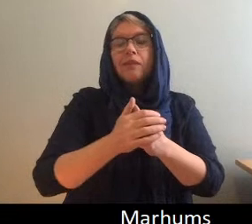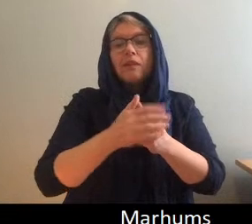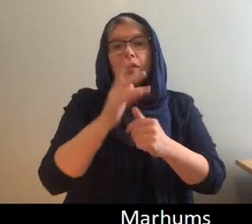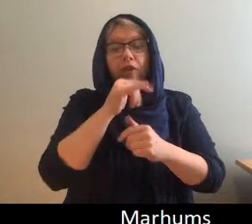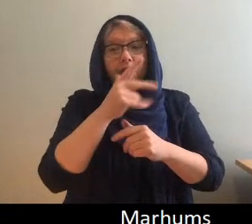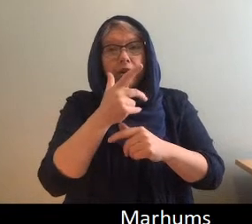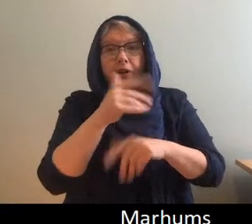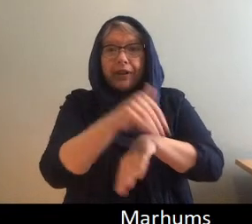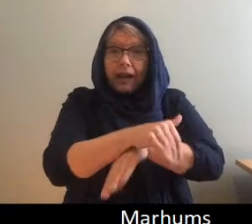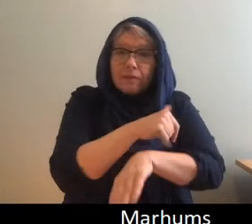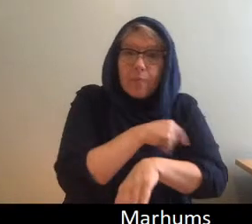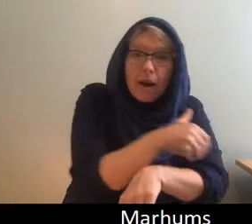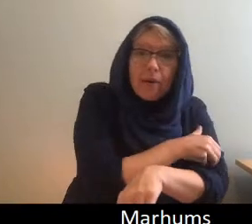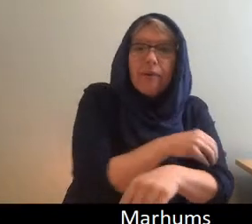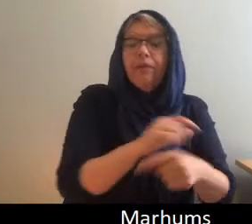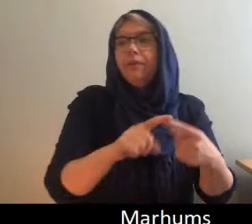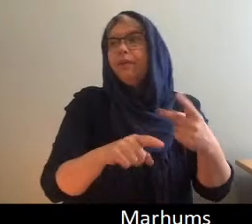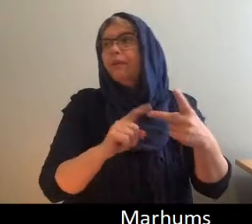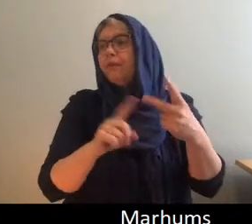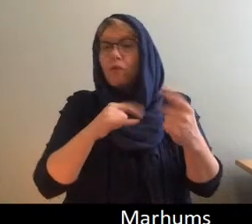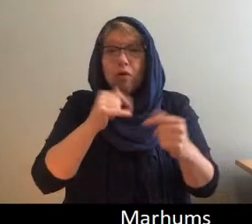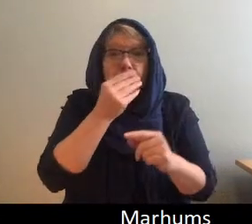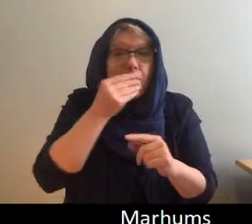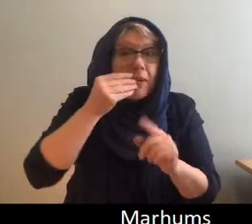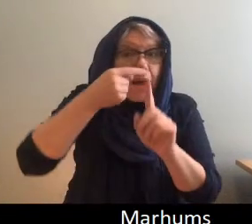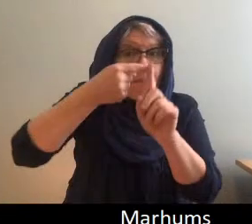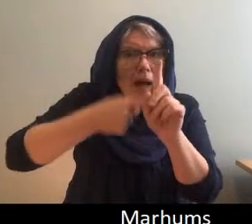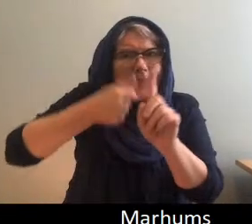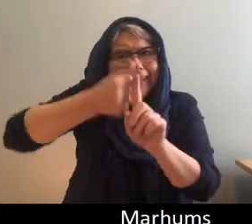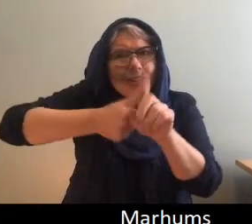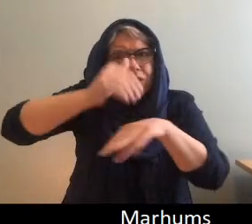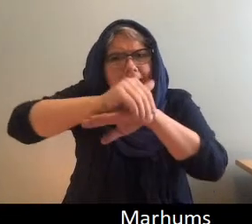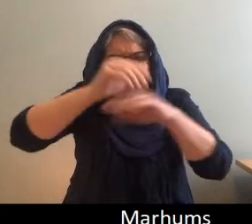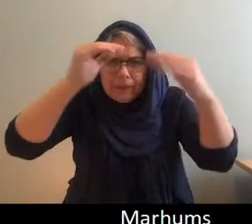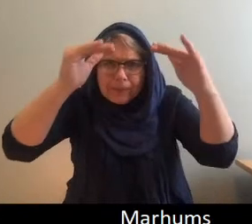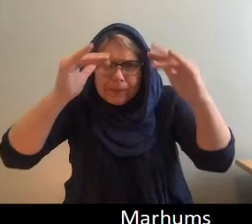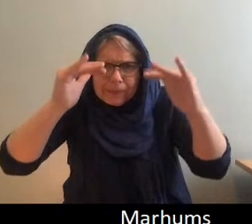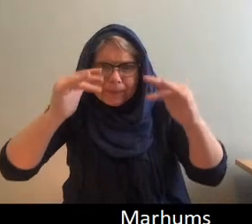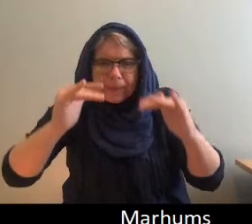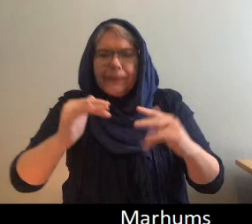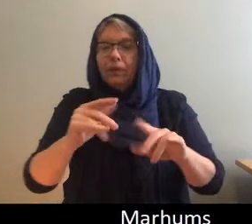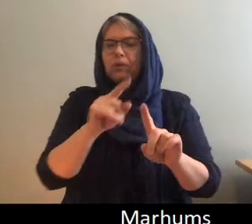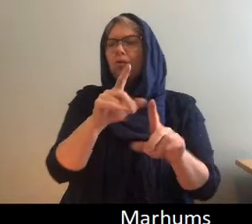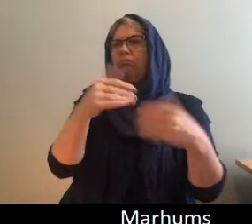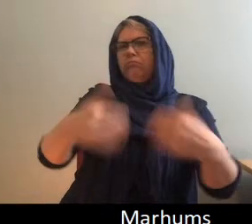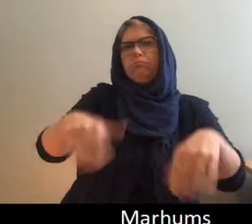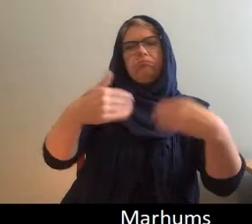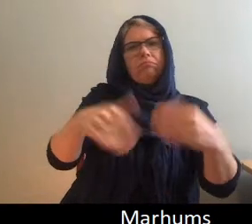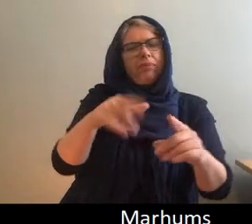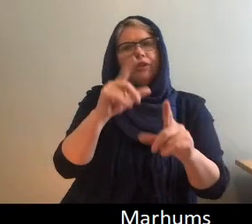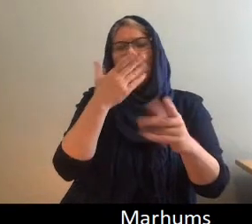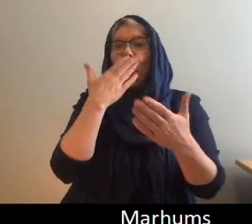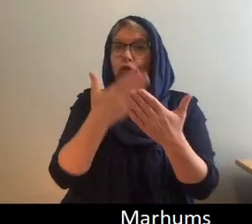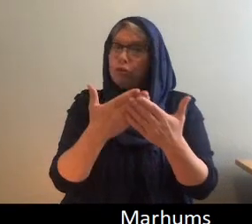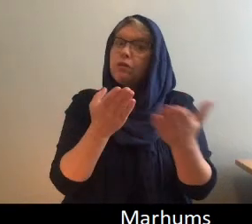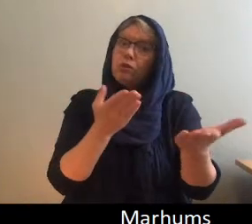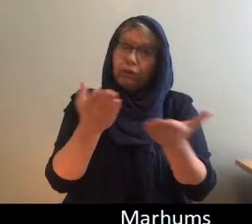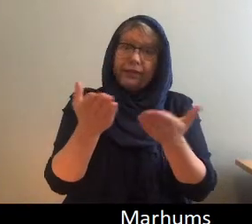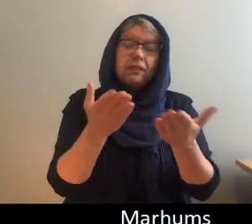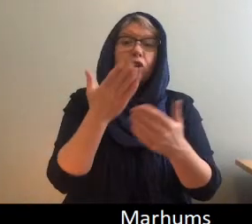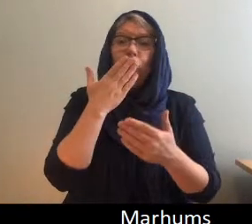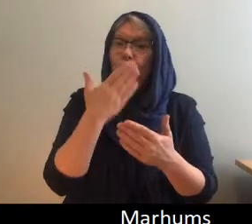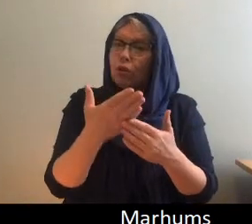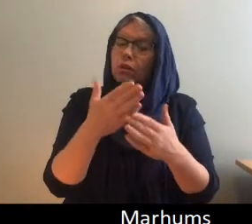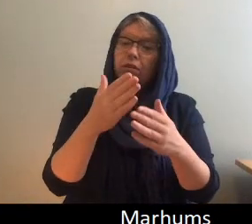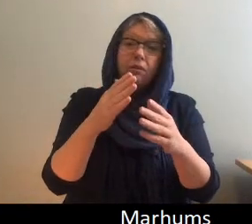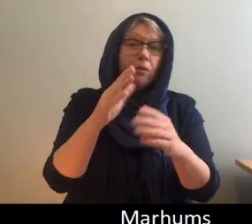information in Islam. Alislam.org is another very reliable and a source with integrity of getting, you know, access